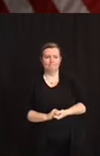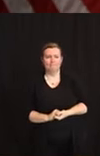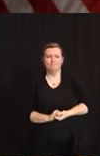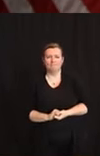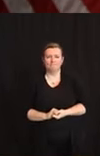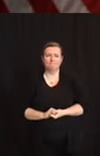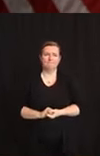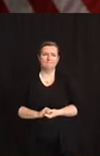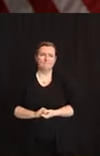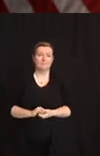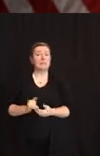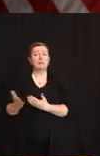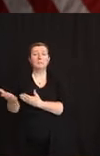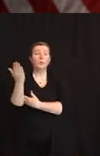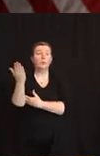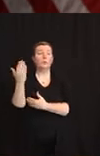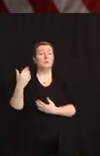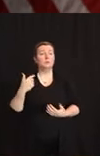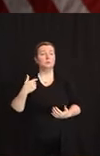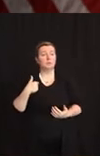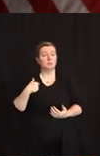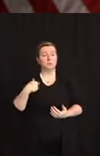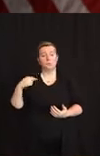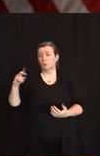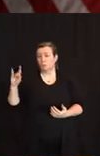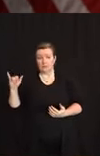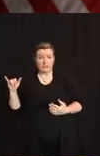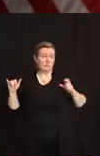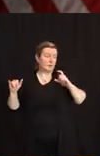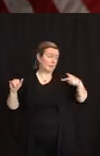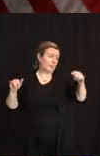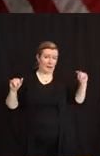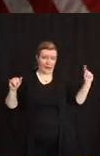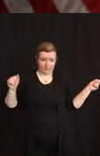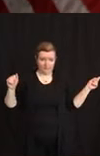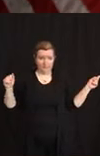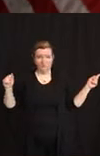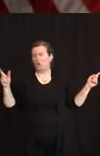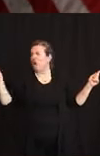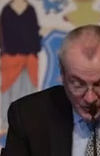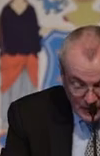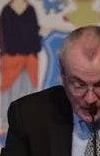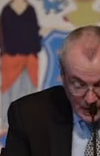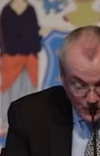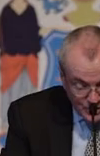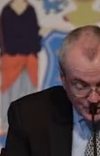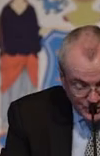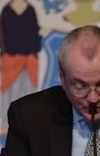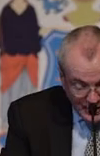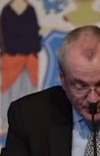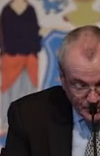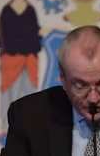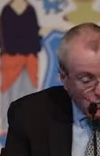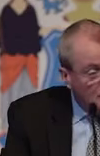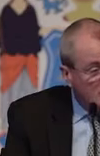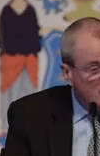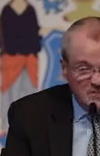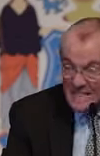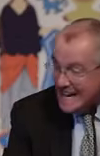many others did a tour of our third field medical station. There are some pictures, which has been set up